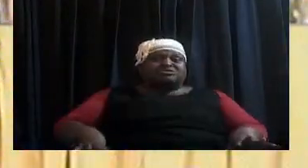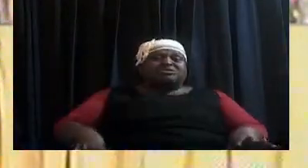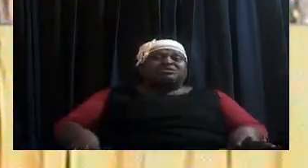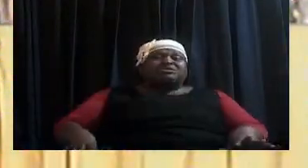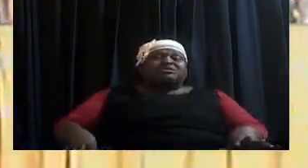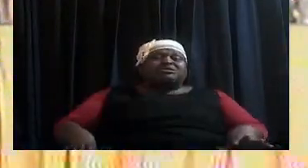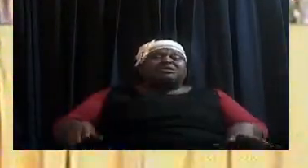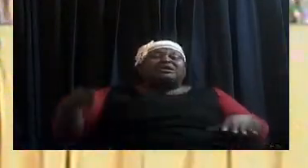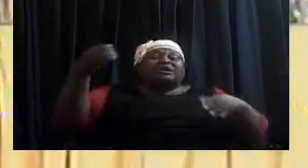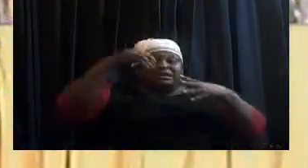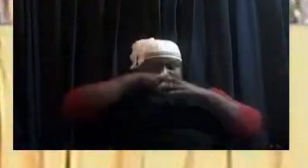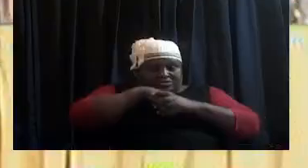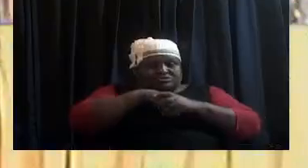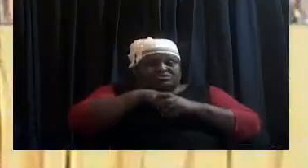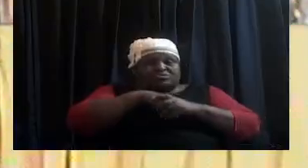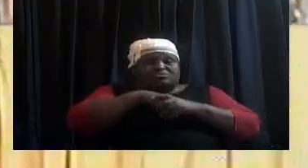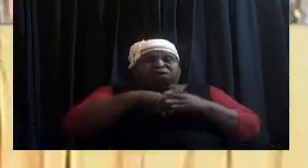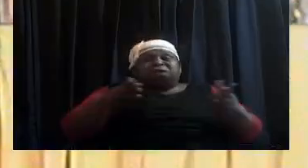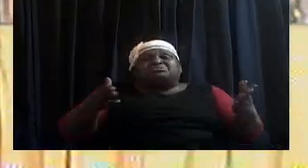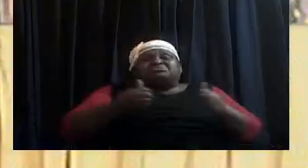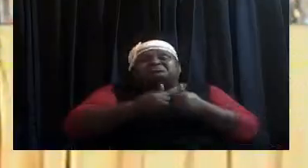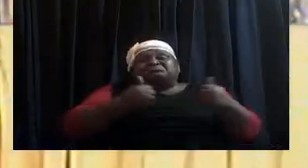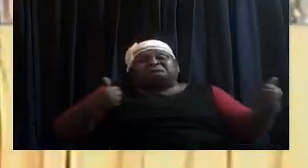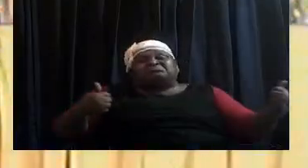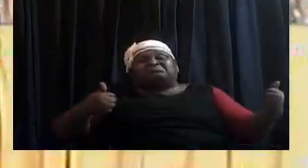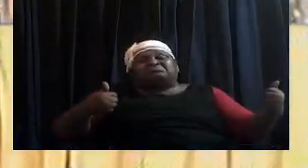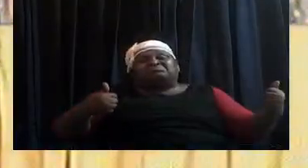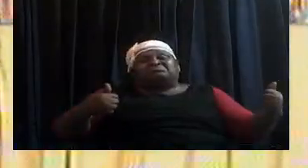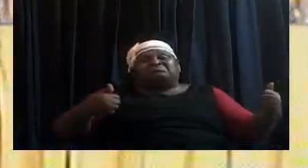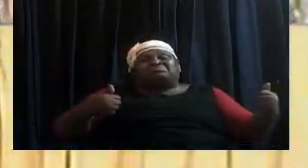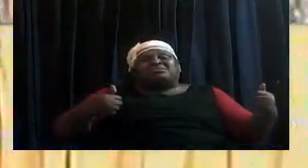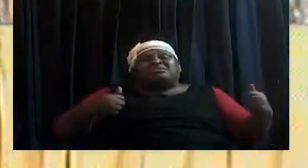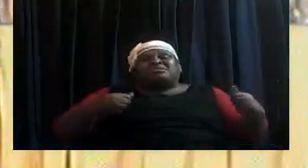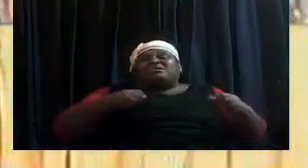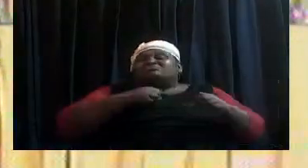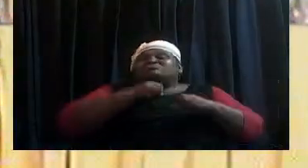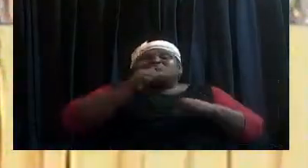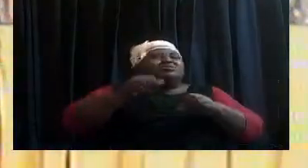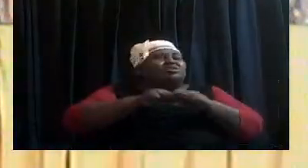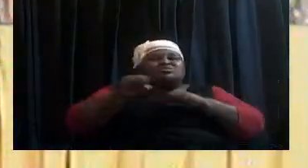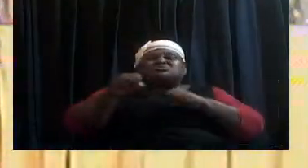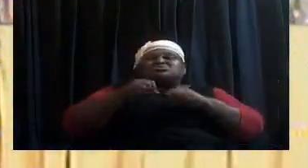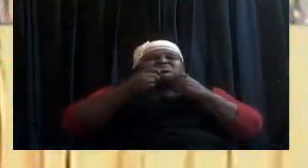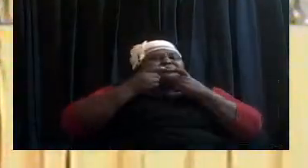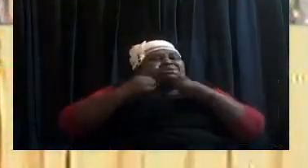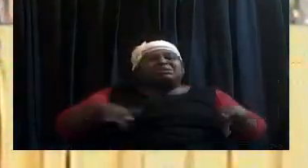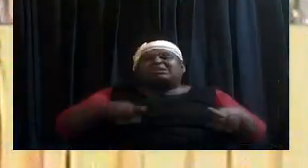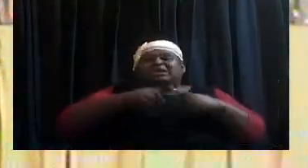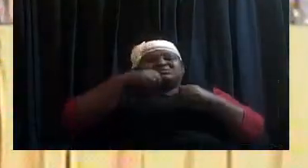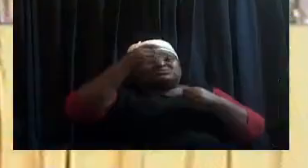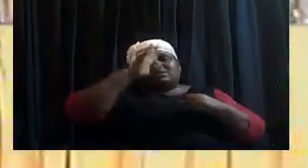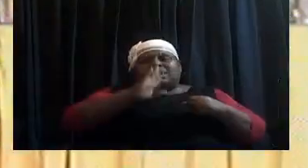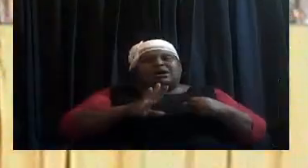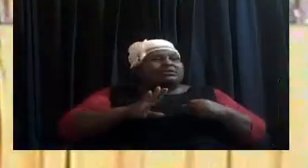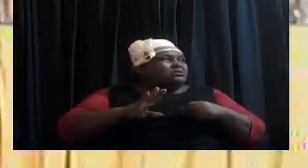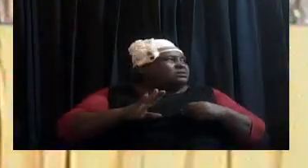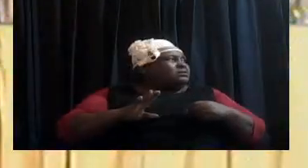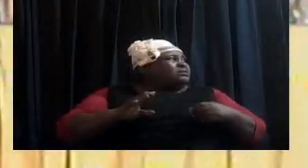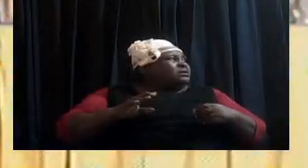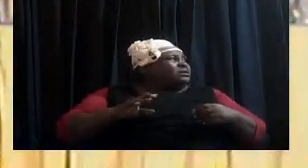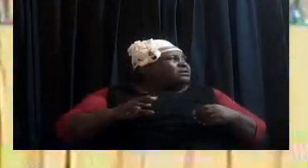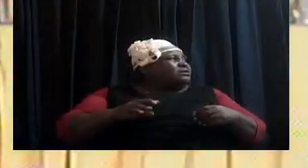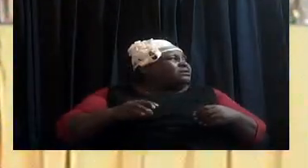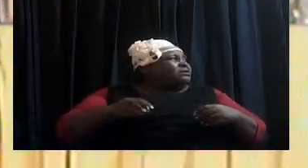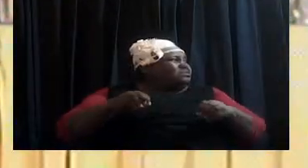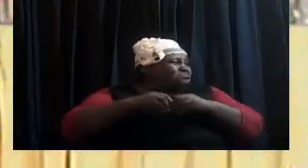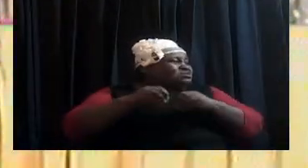picture. Hallelujah. You have got to be so dedicated to God that it forces you to